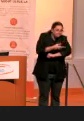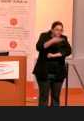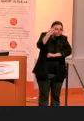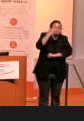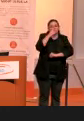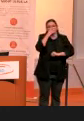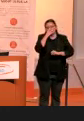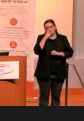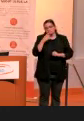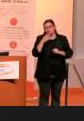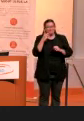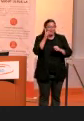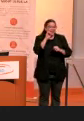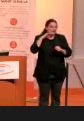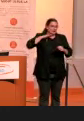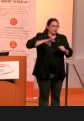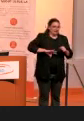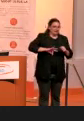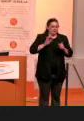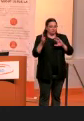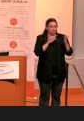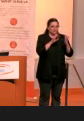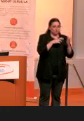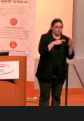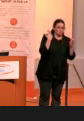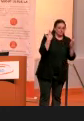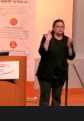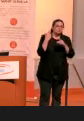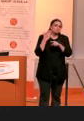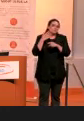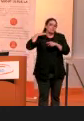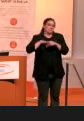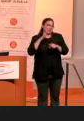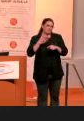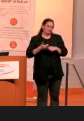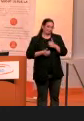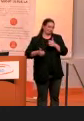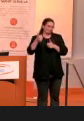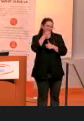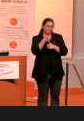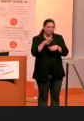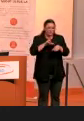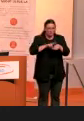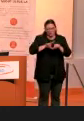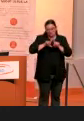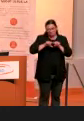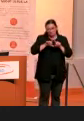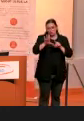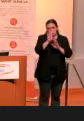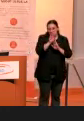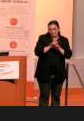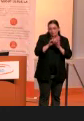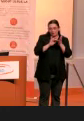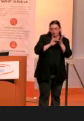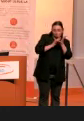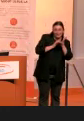that point, it's, benefit outweighs the risk of being on a baby aspirin. But of course, it's going to be a little different based on your background